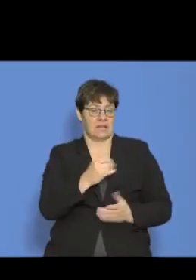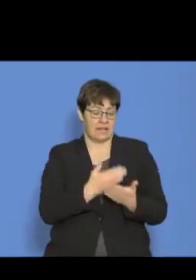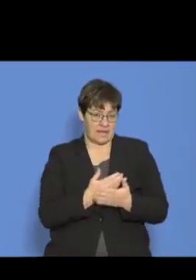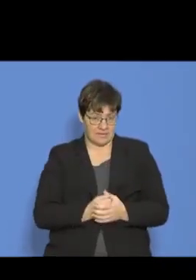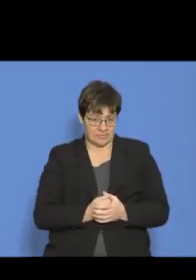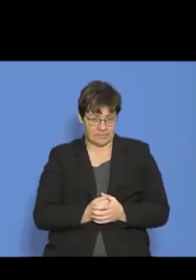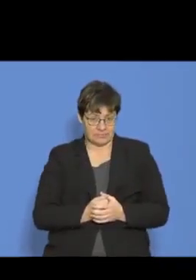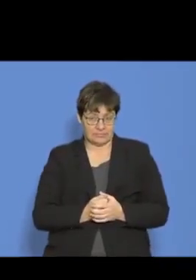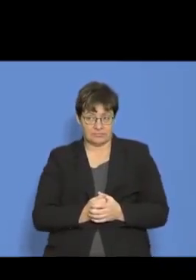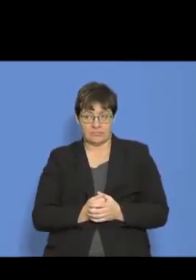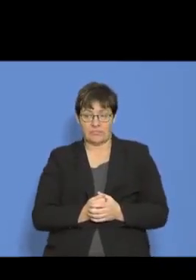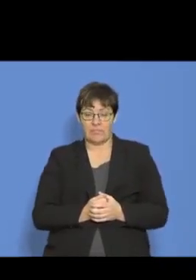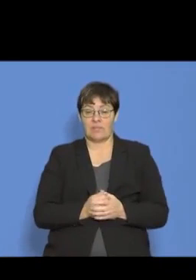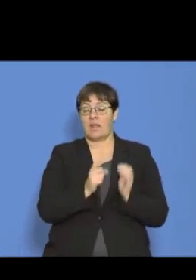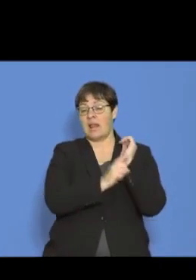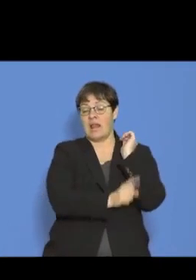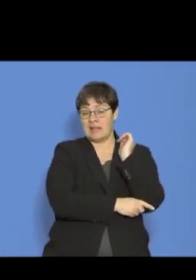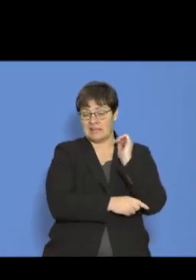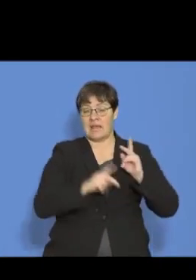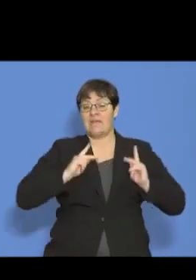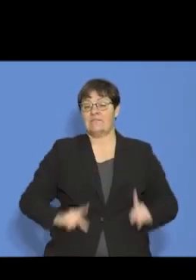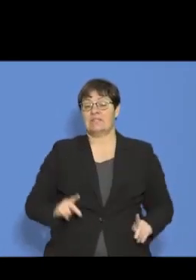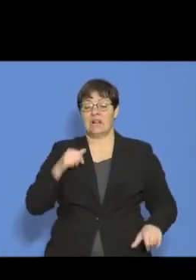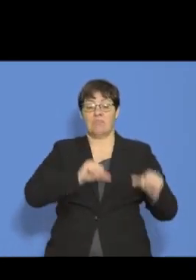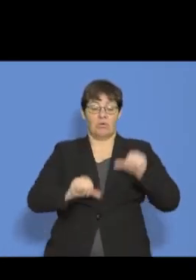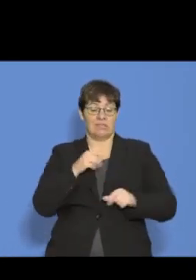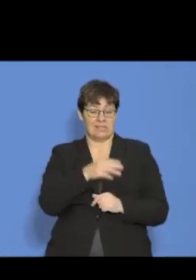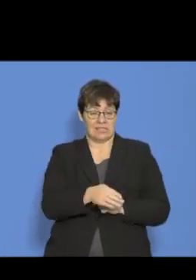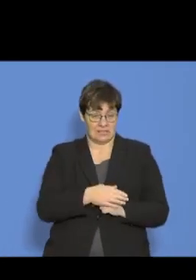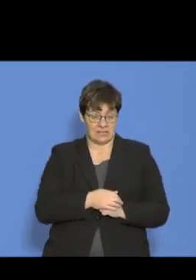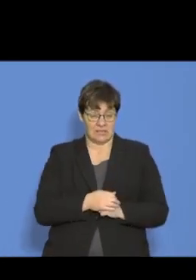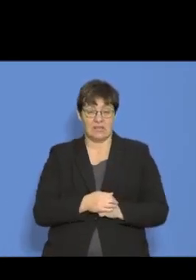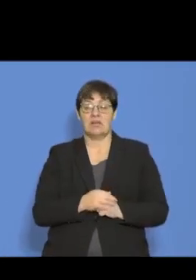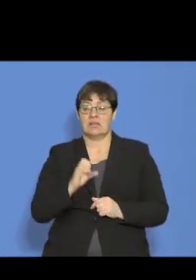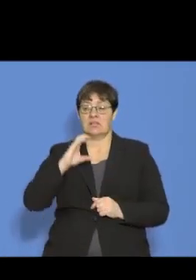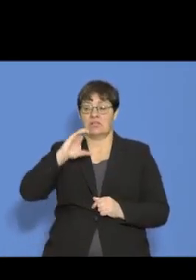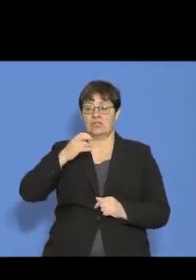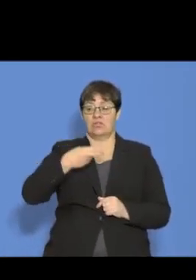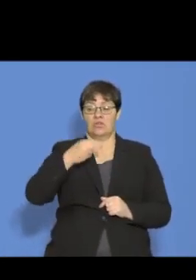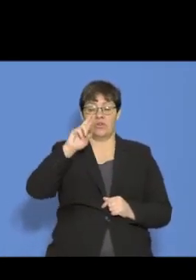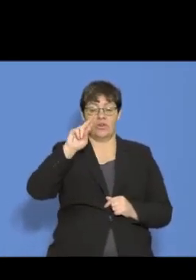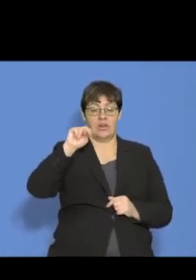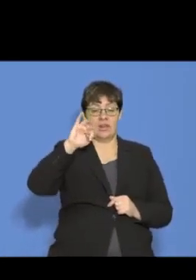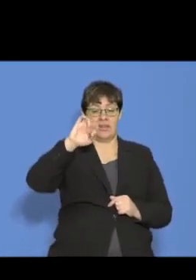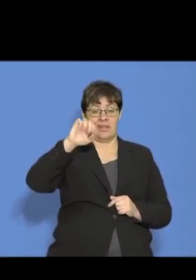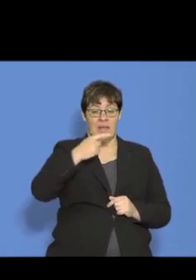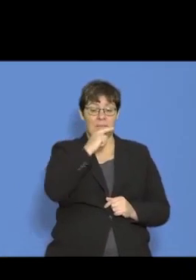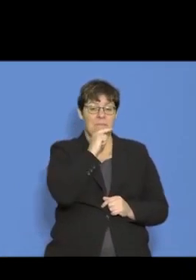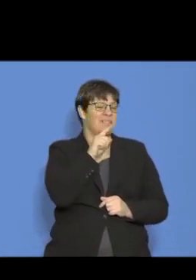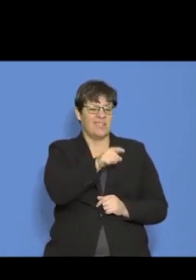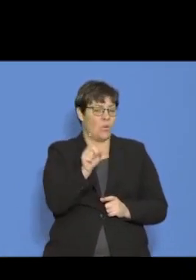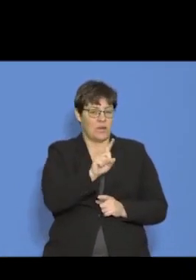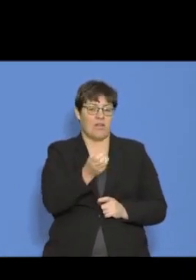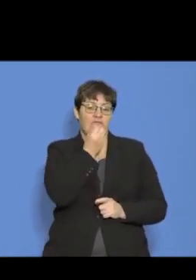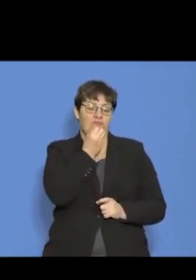So guys, the last bit of the chemical or the physical process of digestion is churning. And churning again is